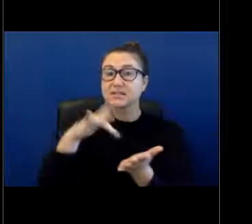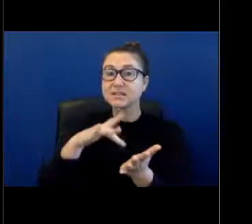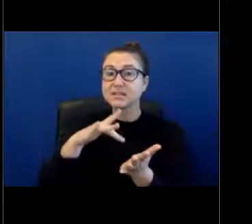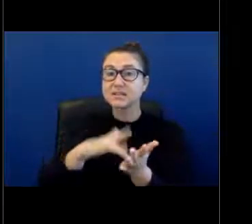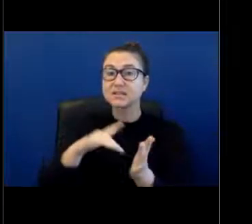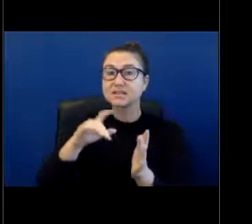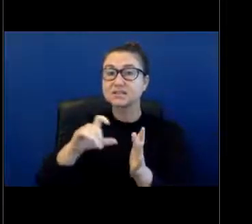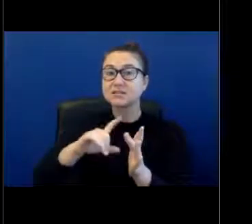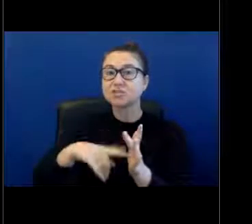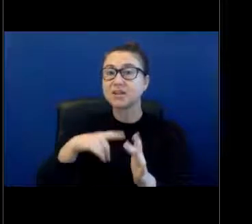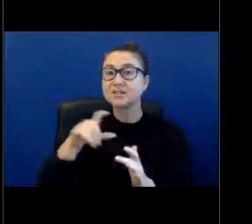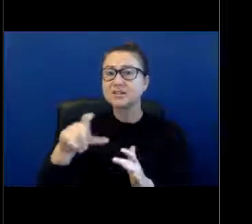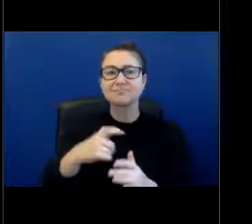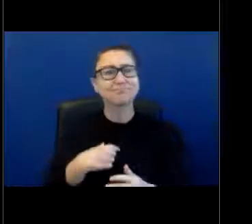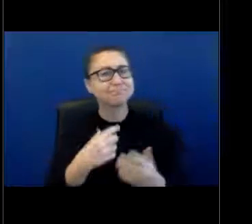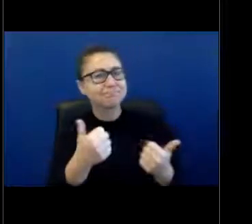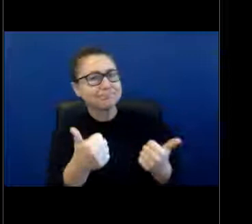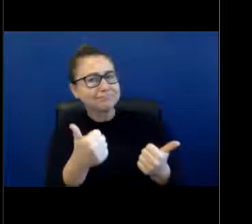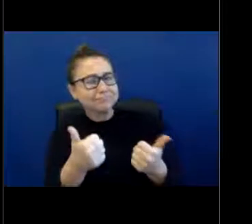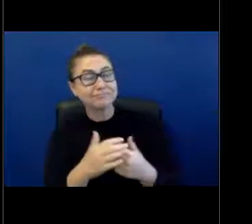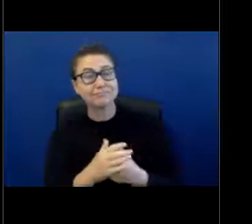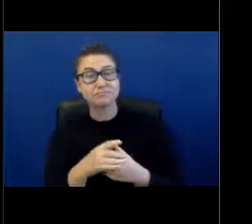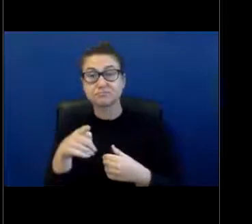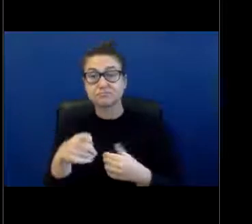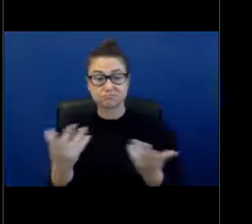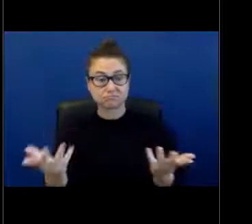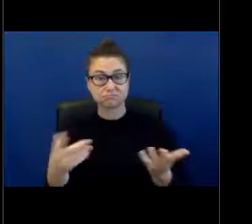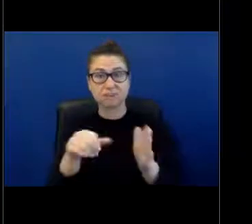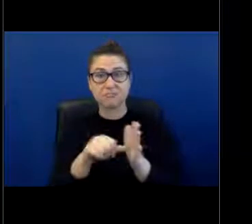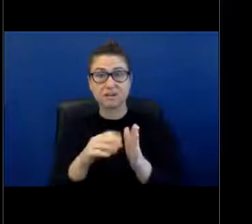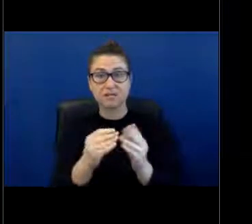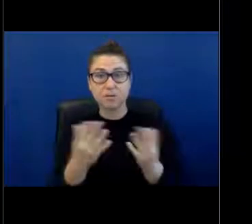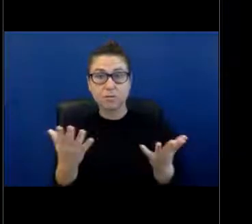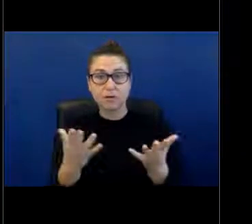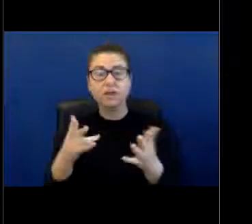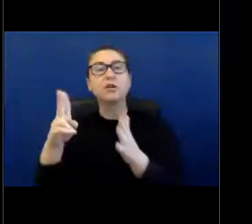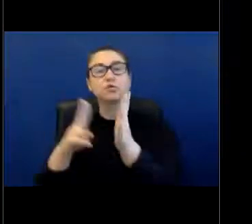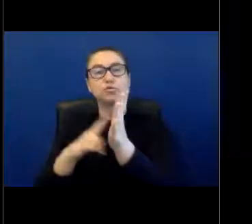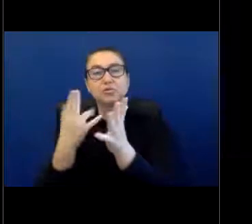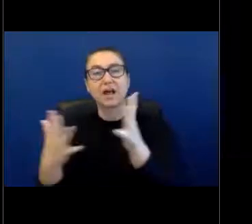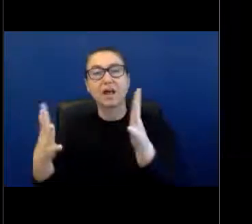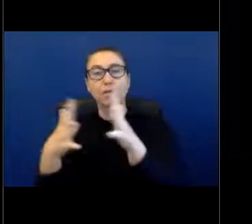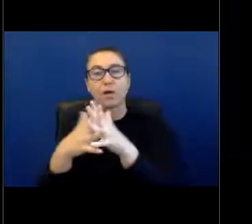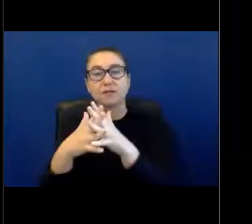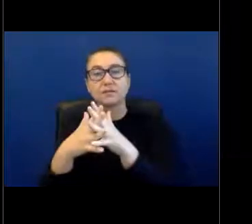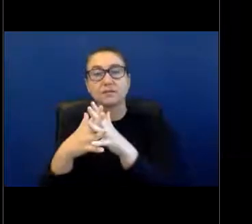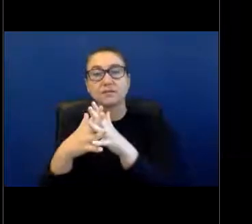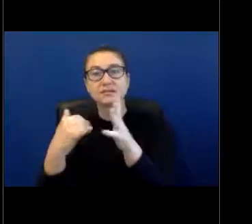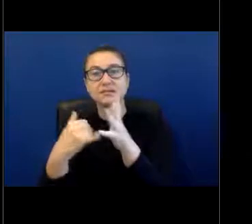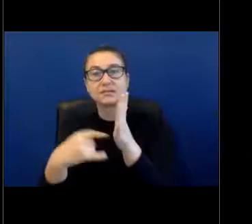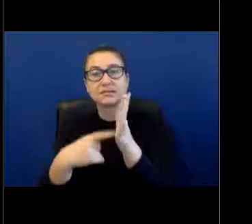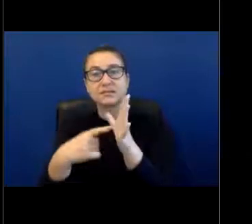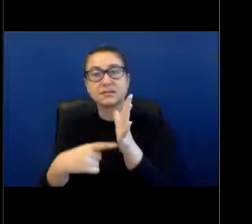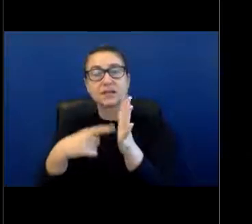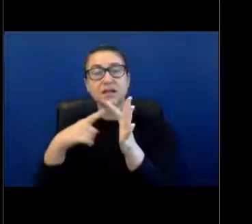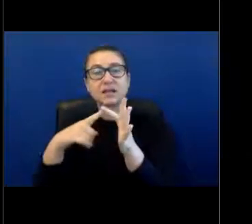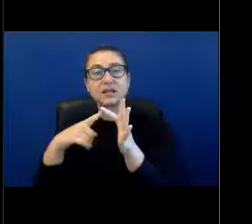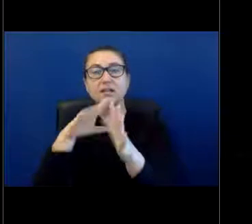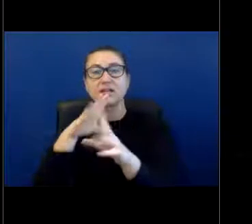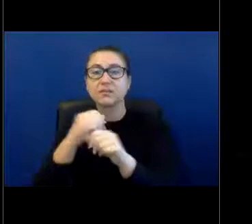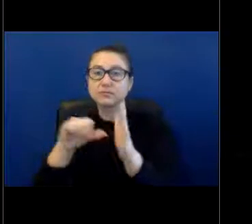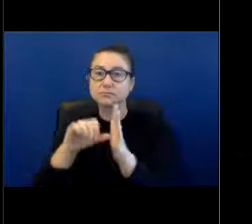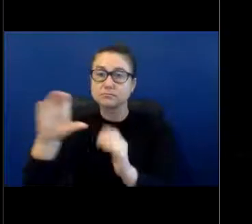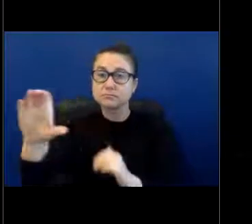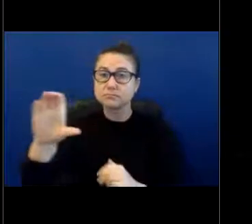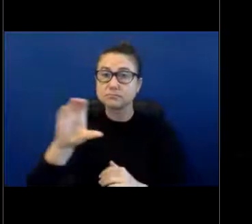the community justice centres are funded by the New South Wales state government, and they have been in operation in New South Wales